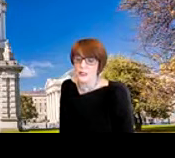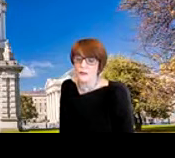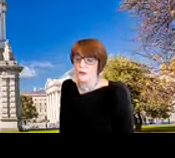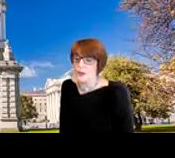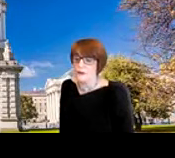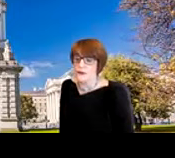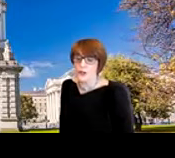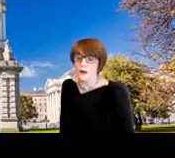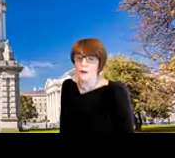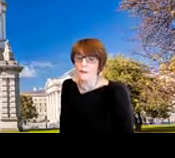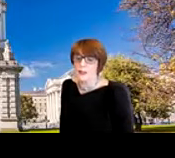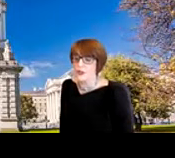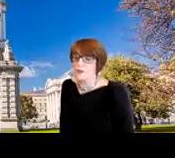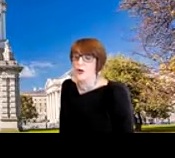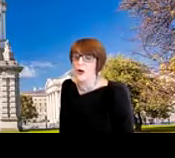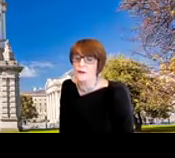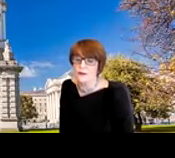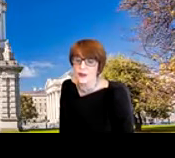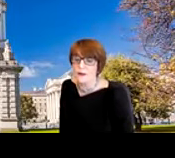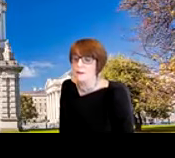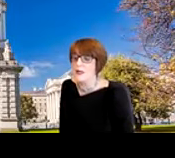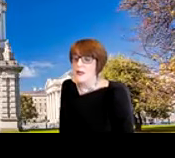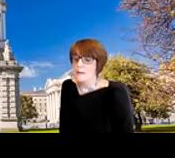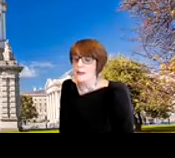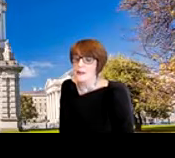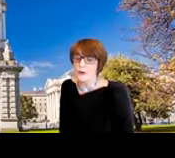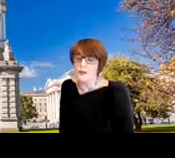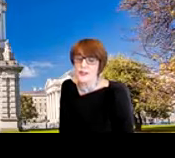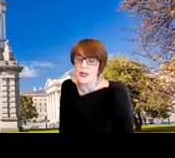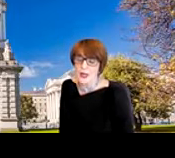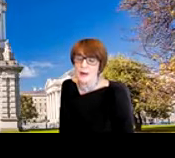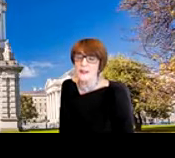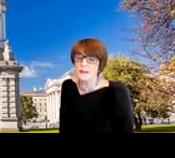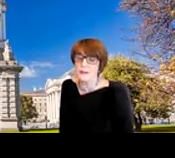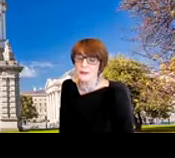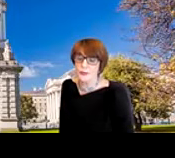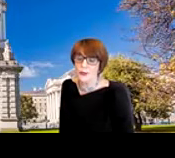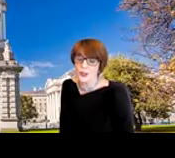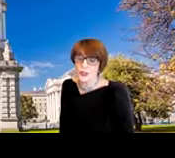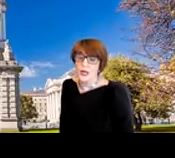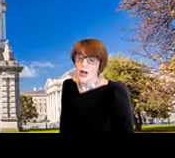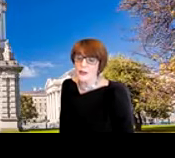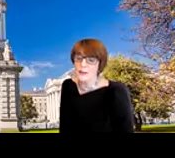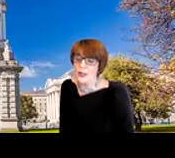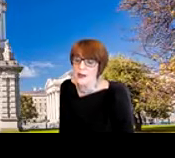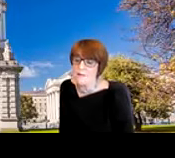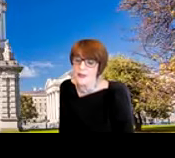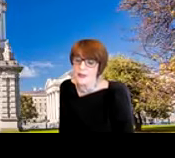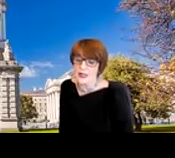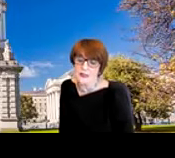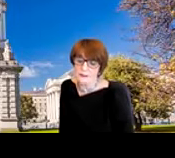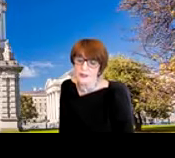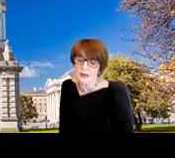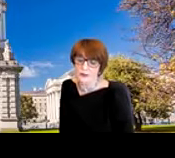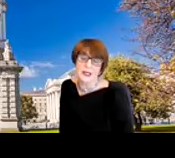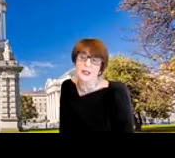we've seen reported for the general population, with cough and fever being the most common symptoms reported. And we had about